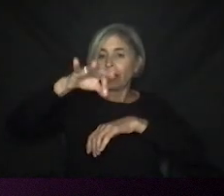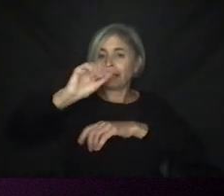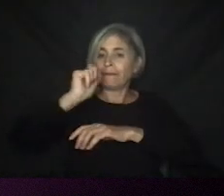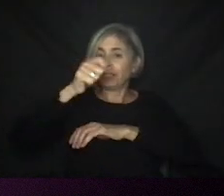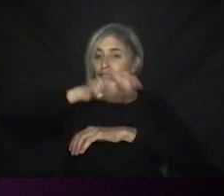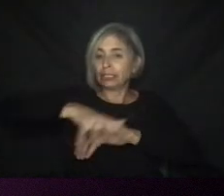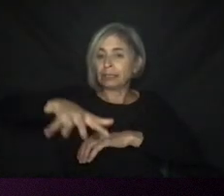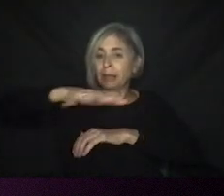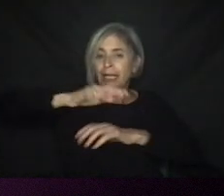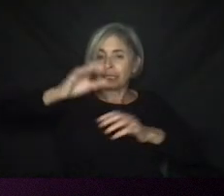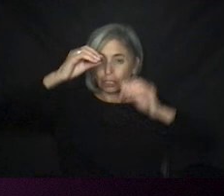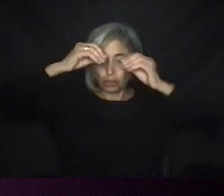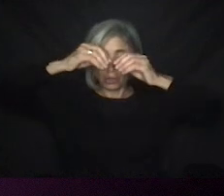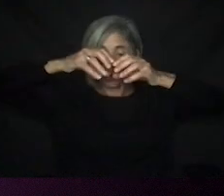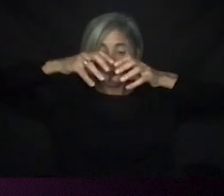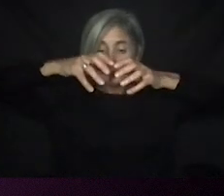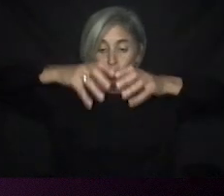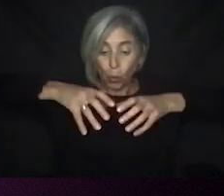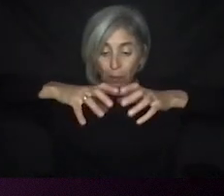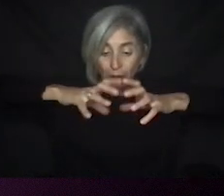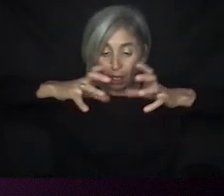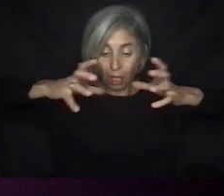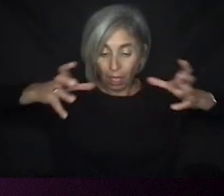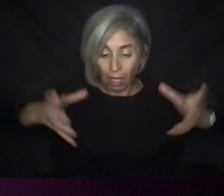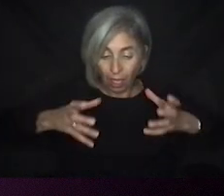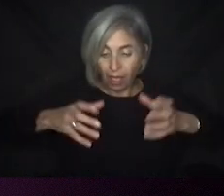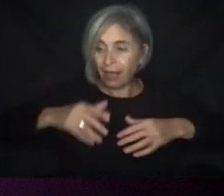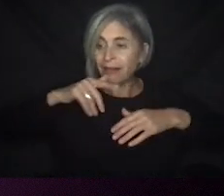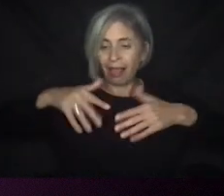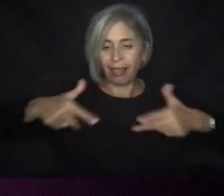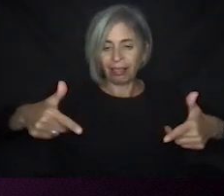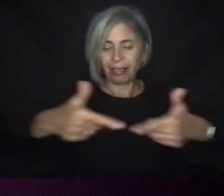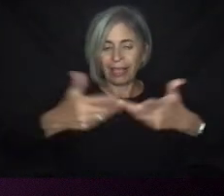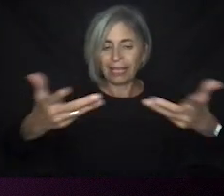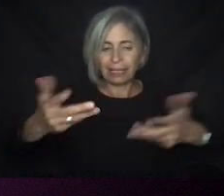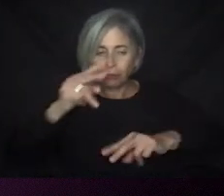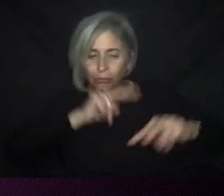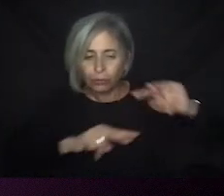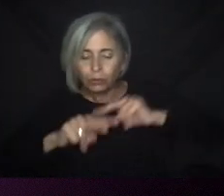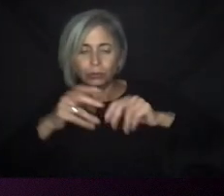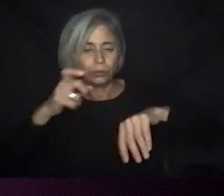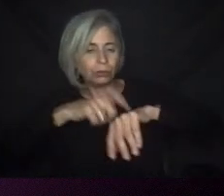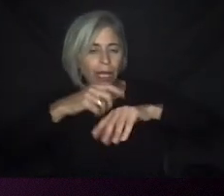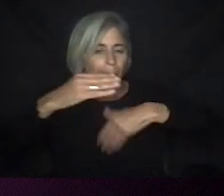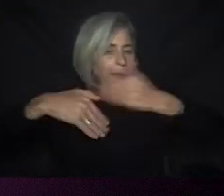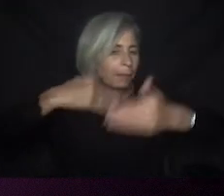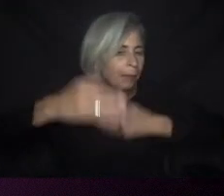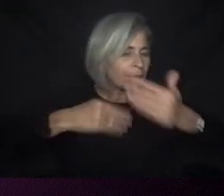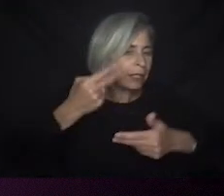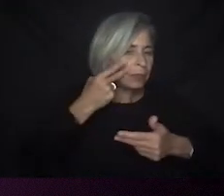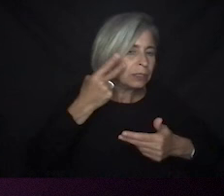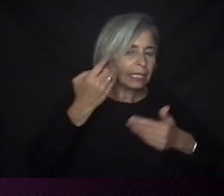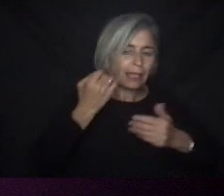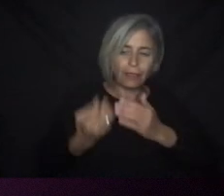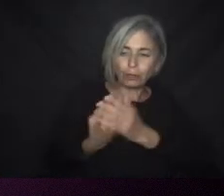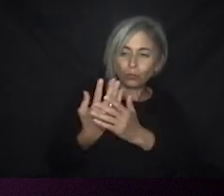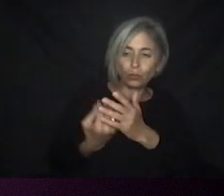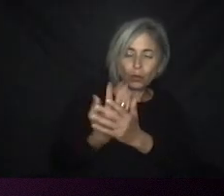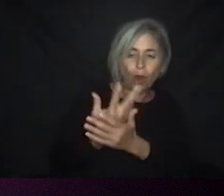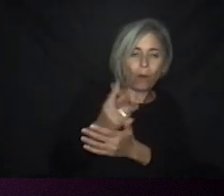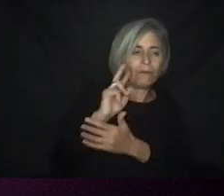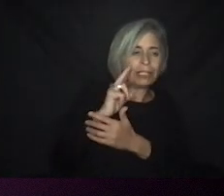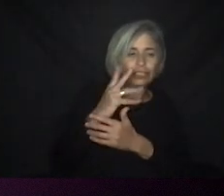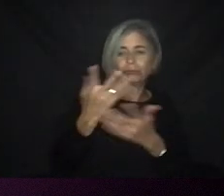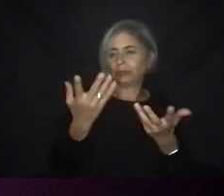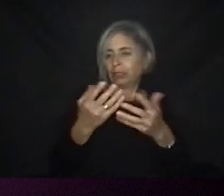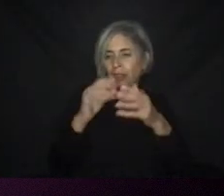And they'll zoom in on a lake, and they'll scrub through time, and they'll see how like vegetation grows and